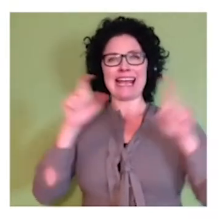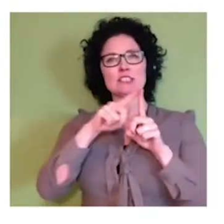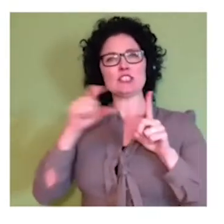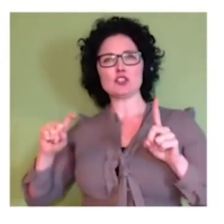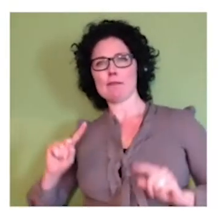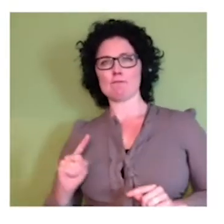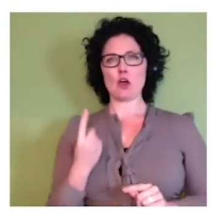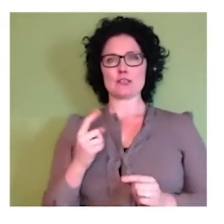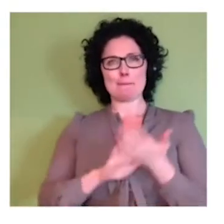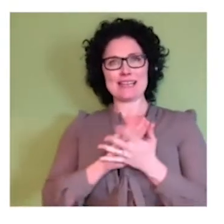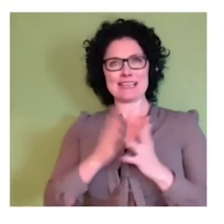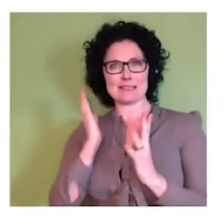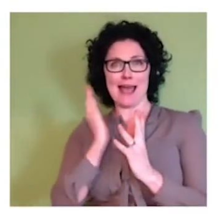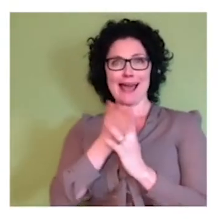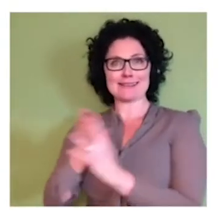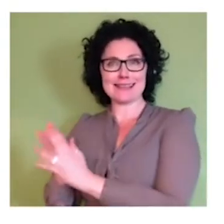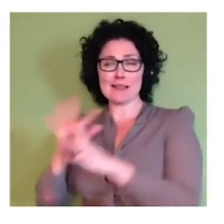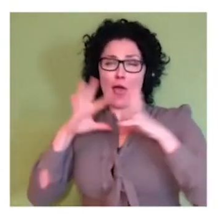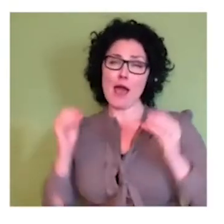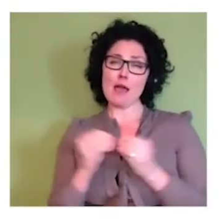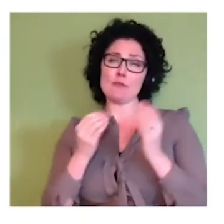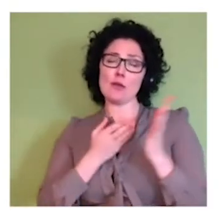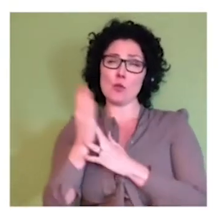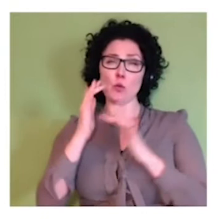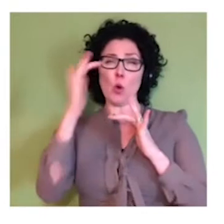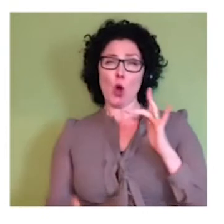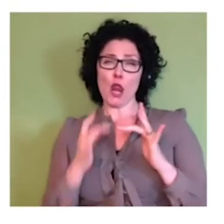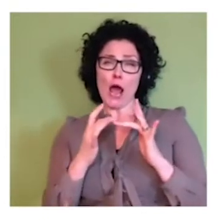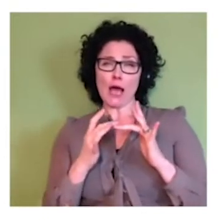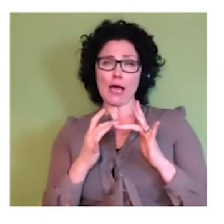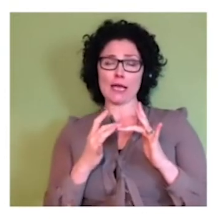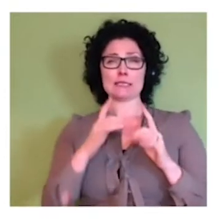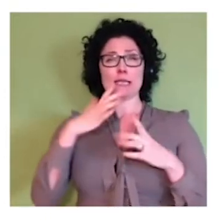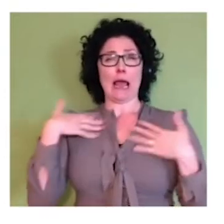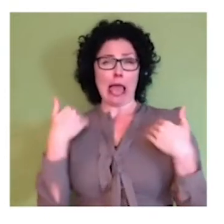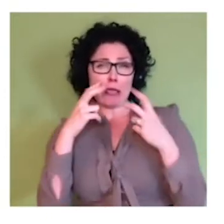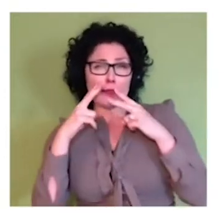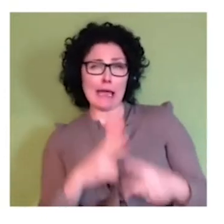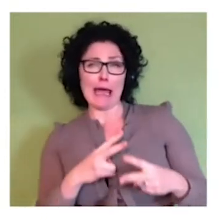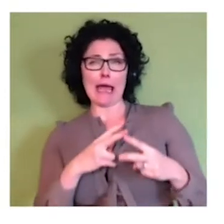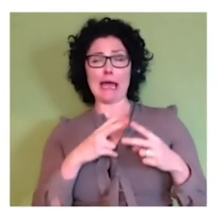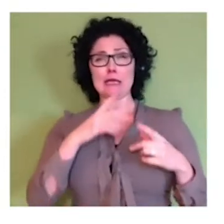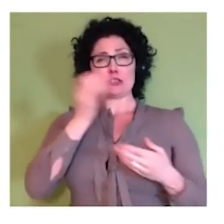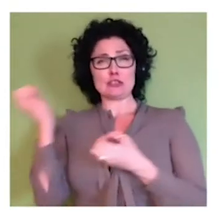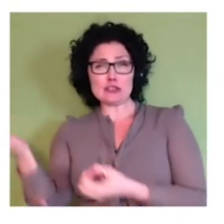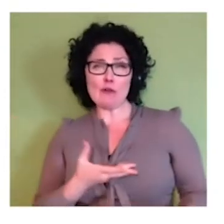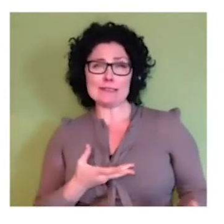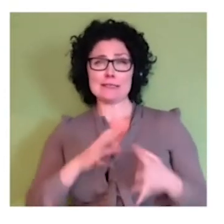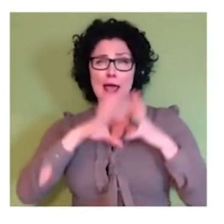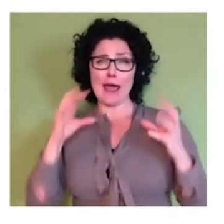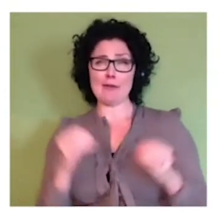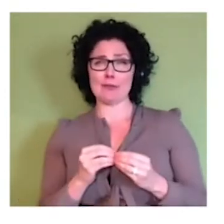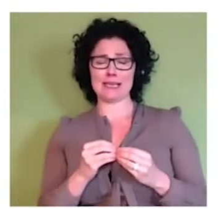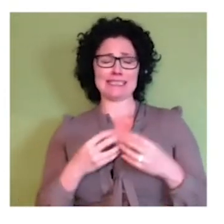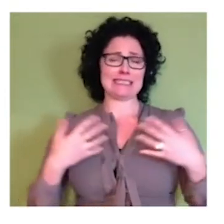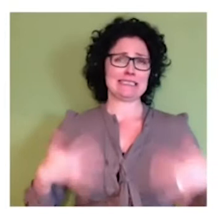to access their healthcare services and benefits, to understand what they need to do to protect themselves, and to get the basic necessities to live